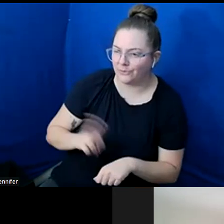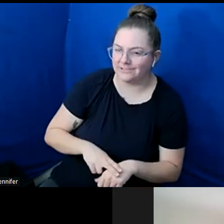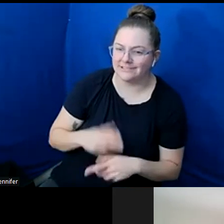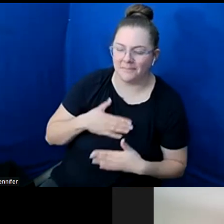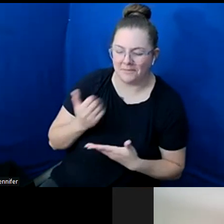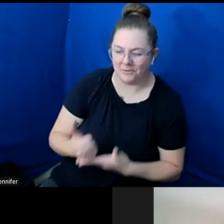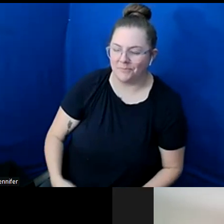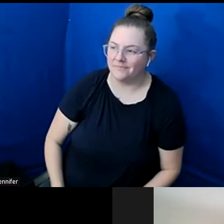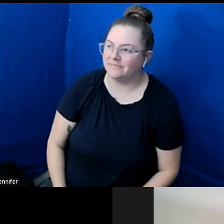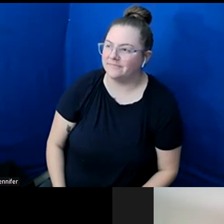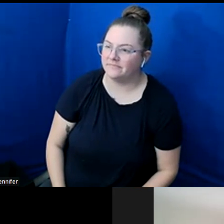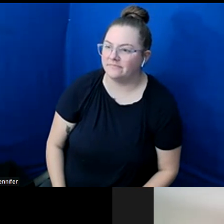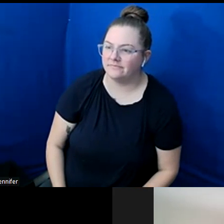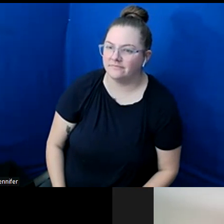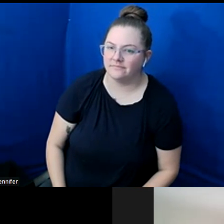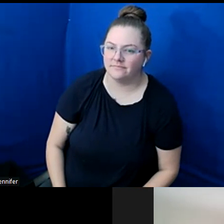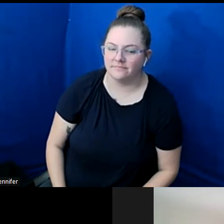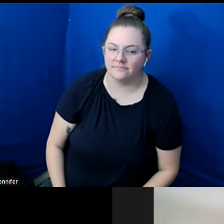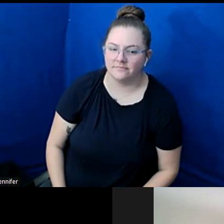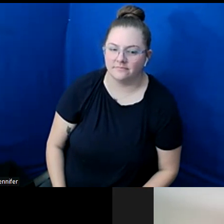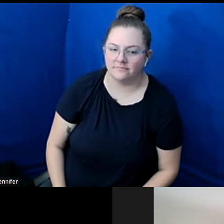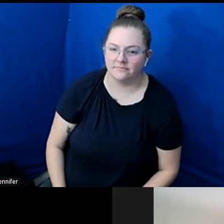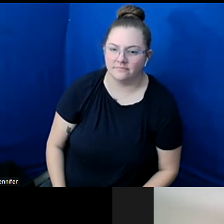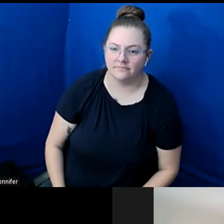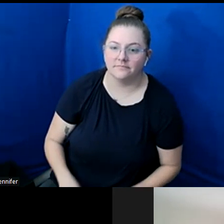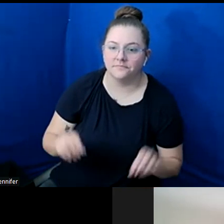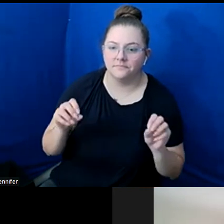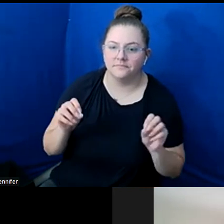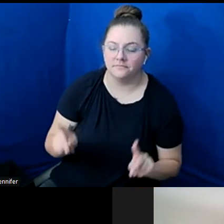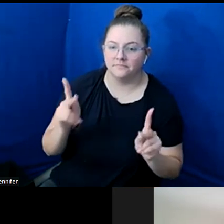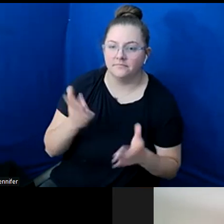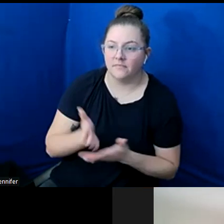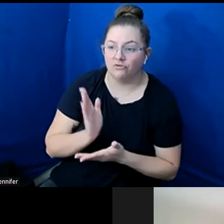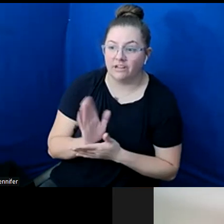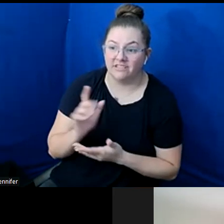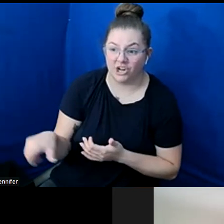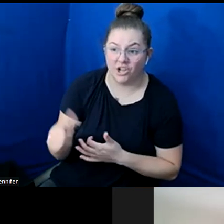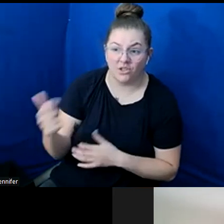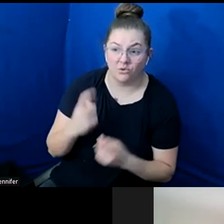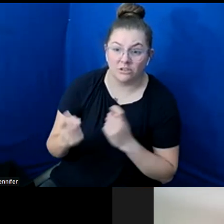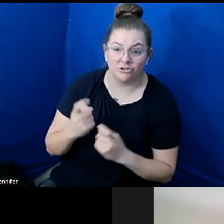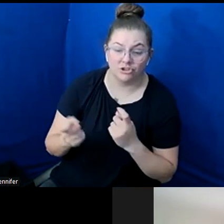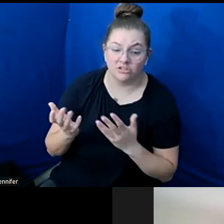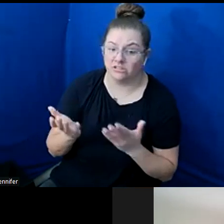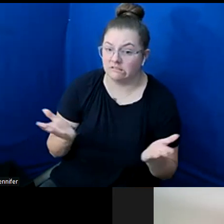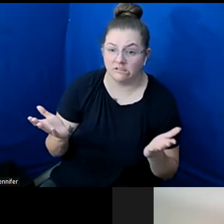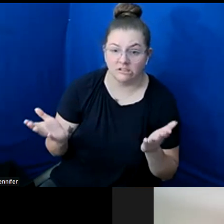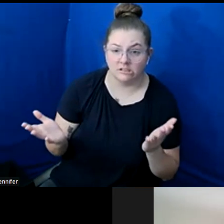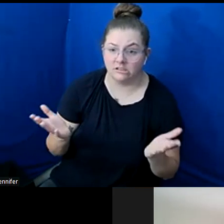help. Mhm. Yep. All right. And do we have any other questions? Anybody still here?